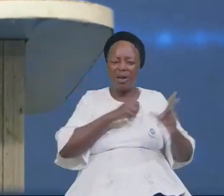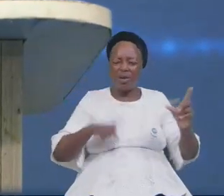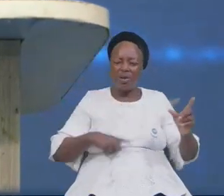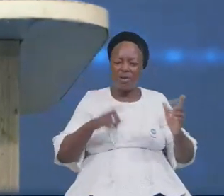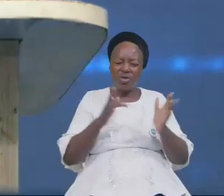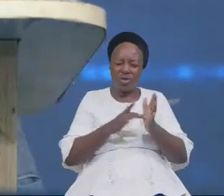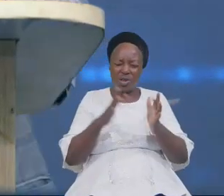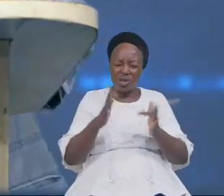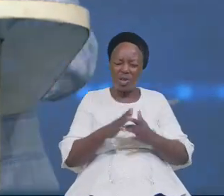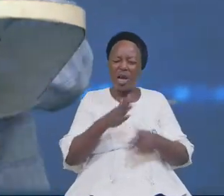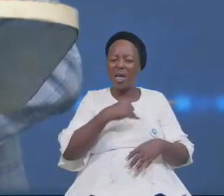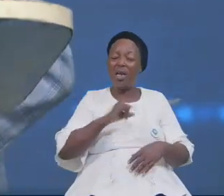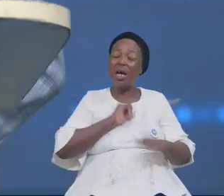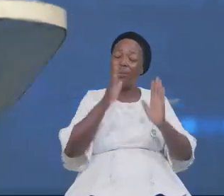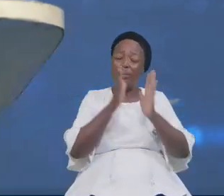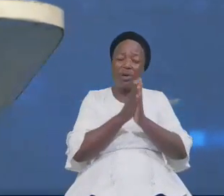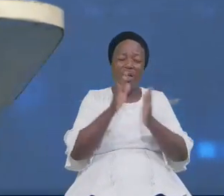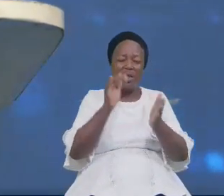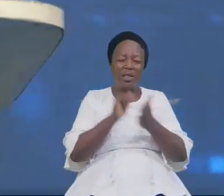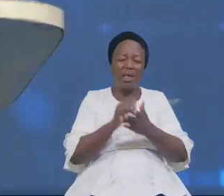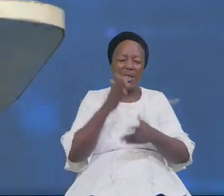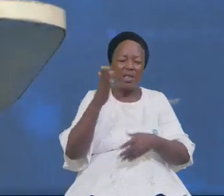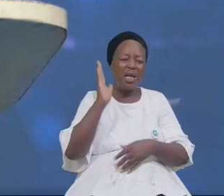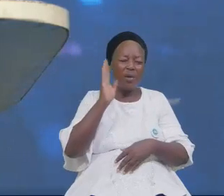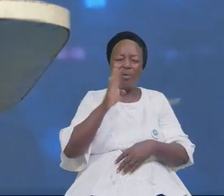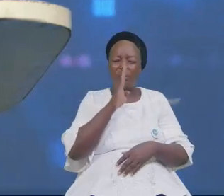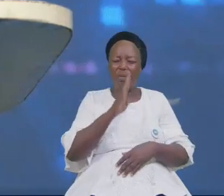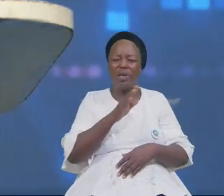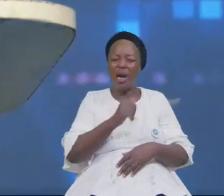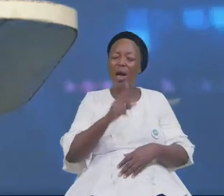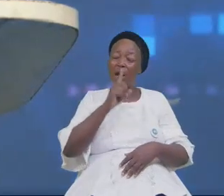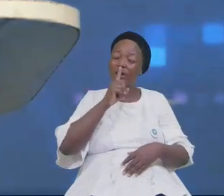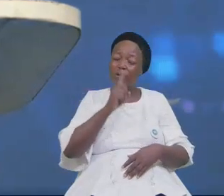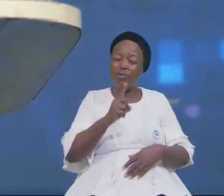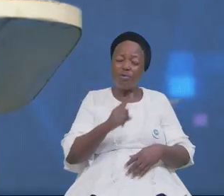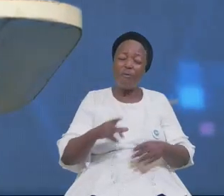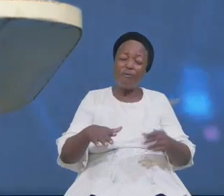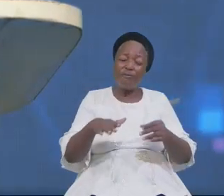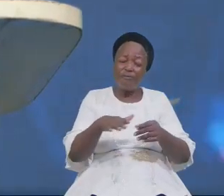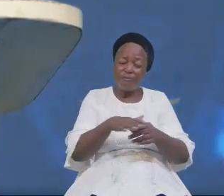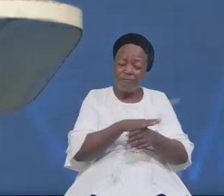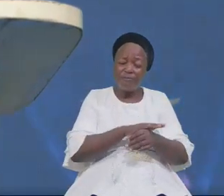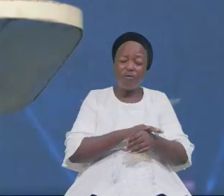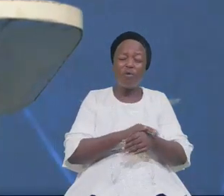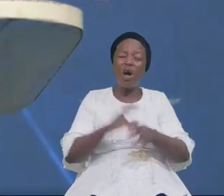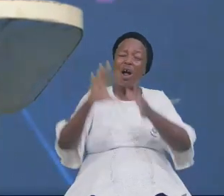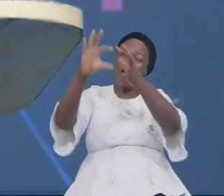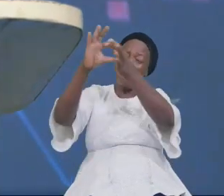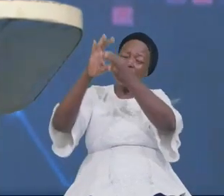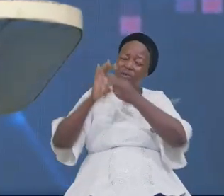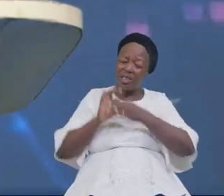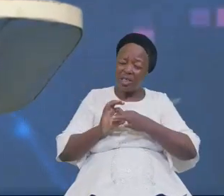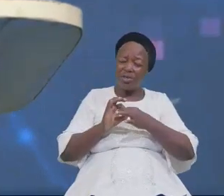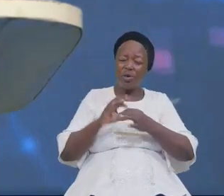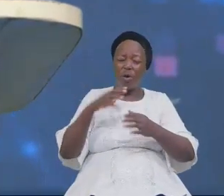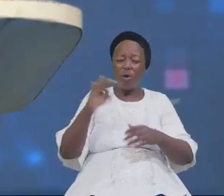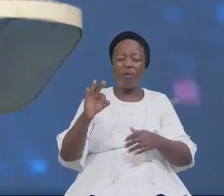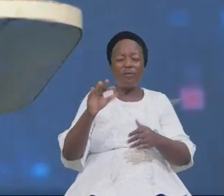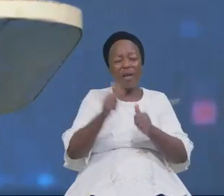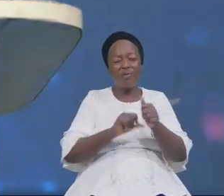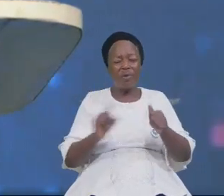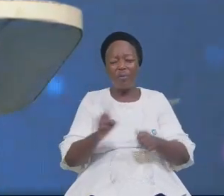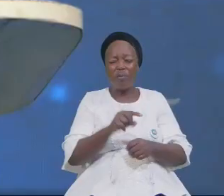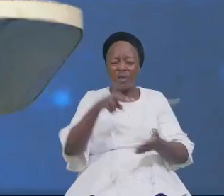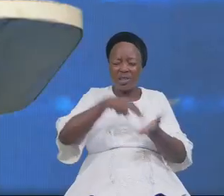And I pray that there'll be a real, full reconciliation of everyone